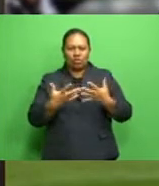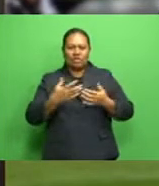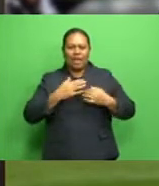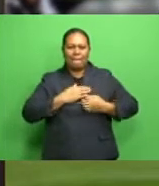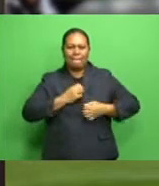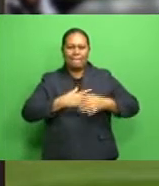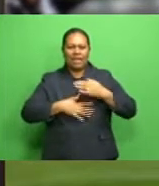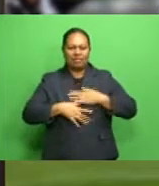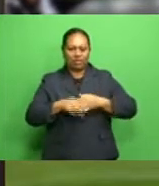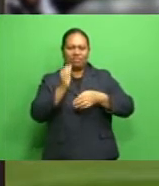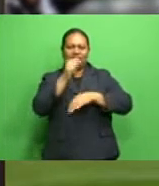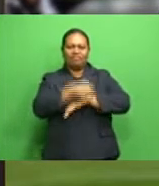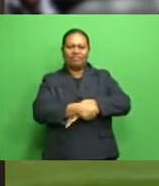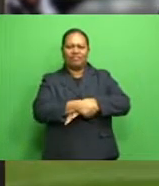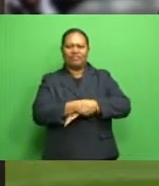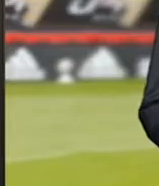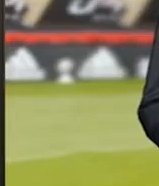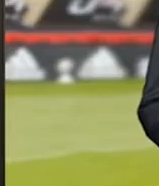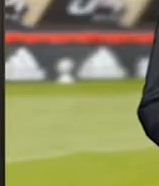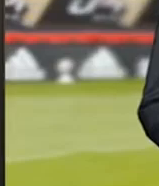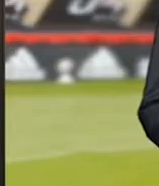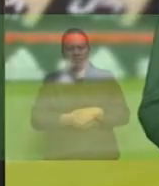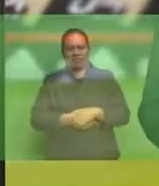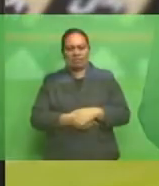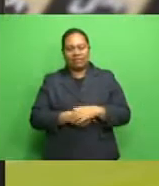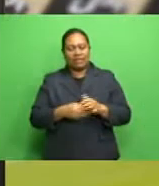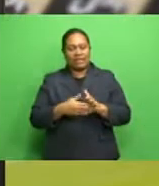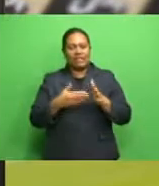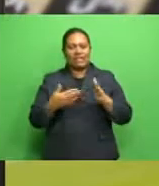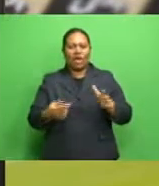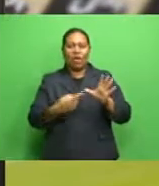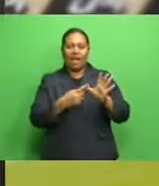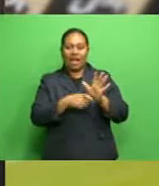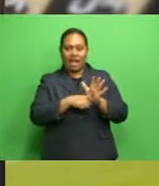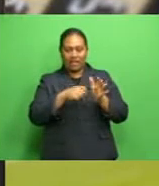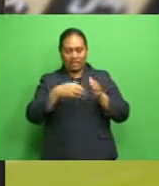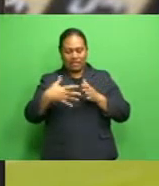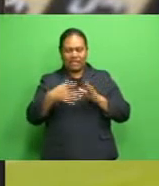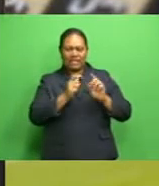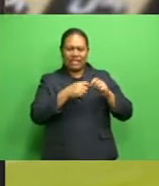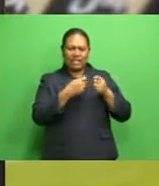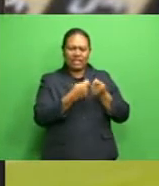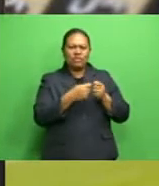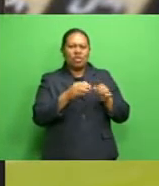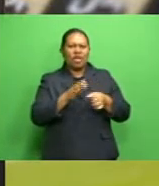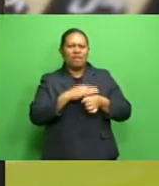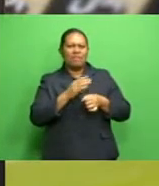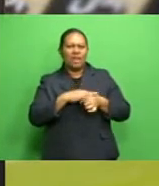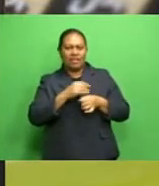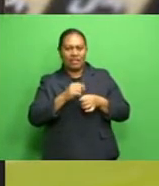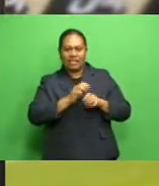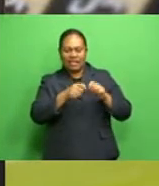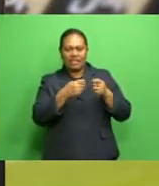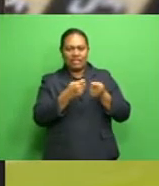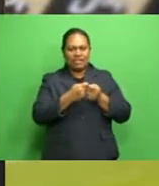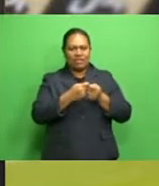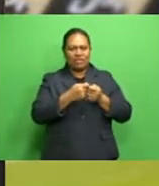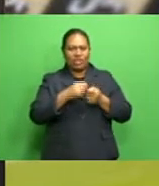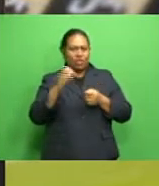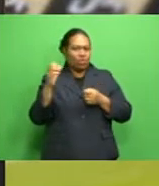beating Newcastle 2-0. And Arsenal remain in the hunt for silverware to brighten their underwhelming season.